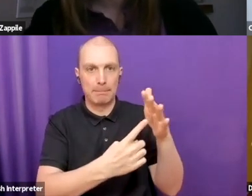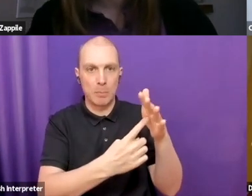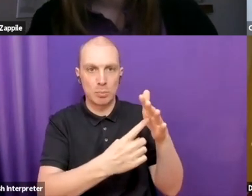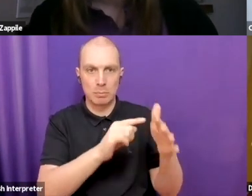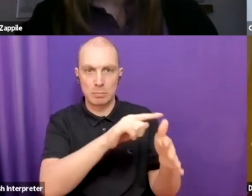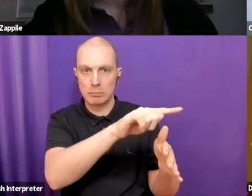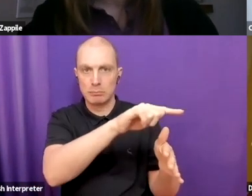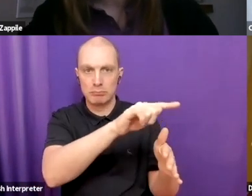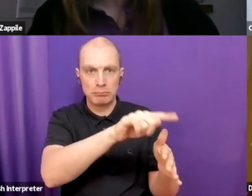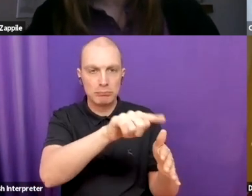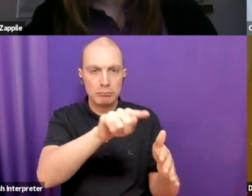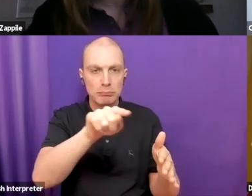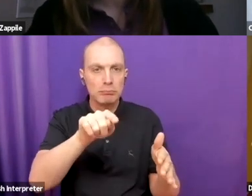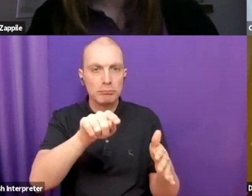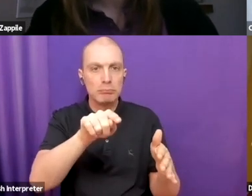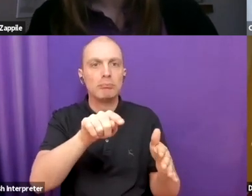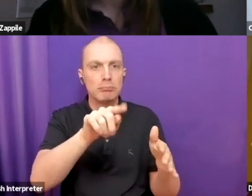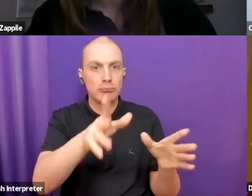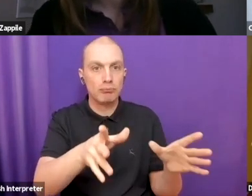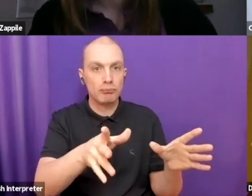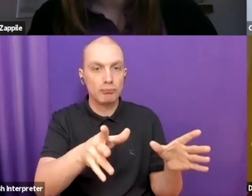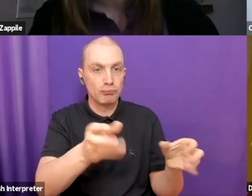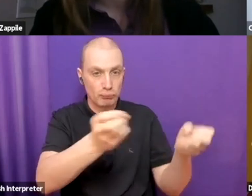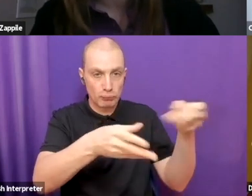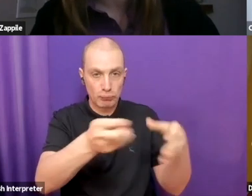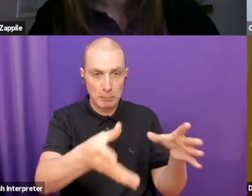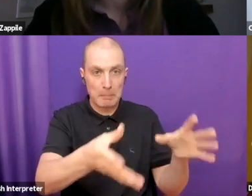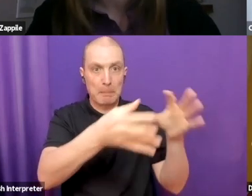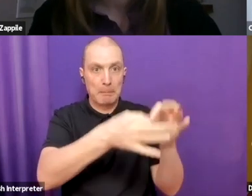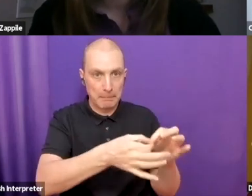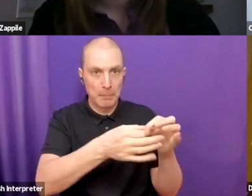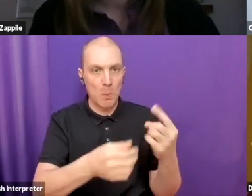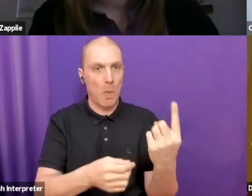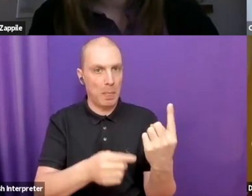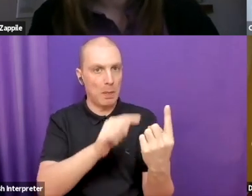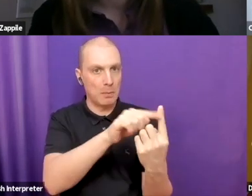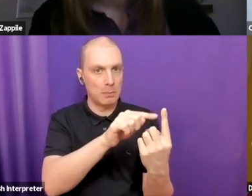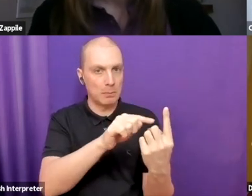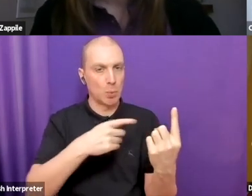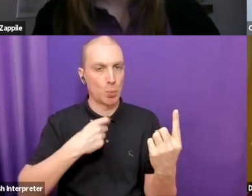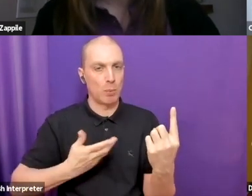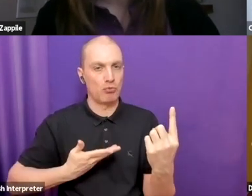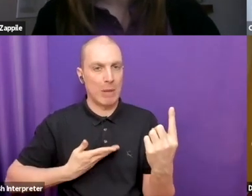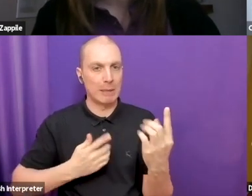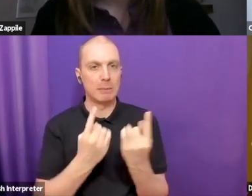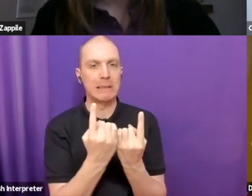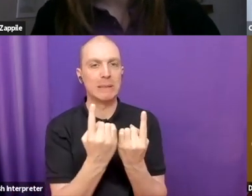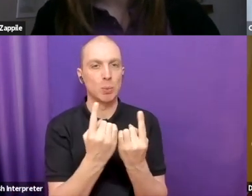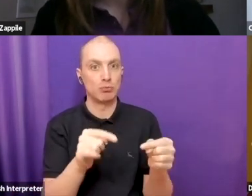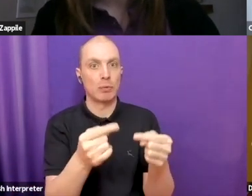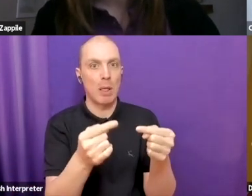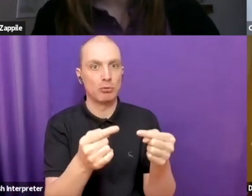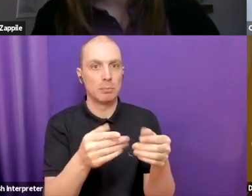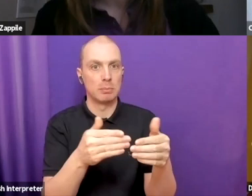more people and different organizations who are concerned by that human rights challenge, for example, or